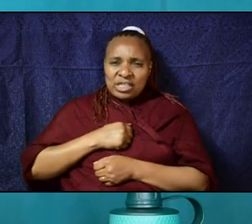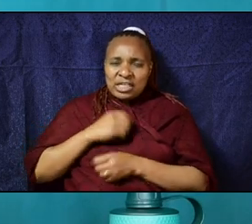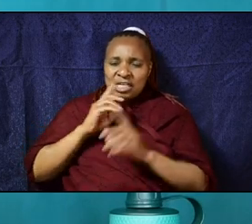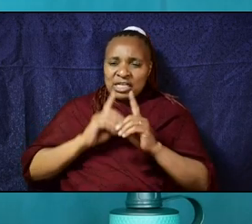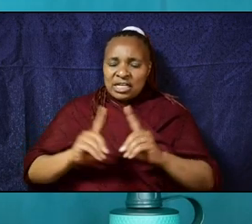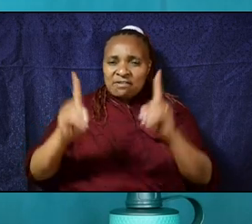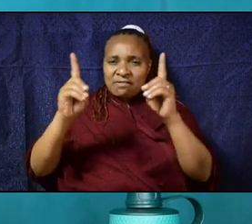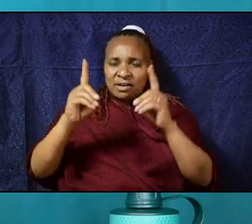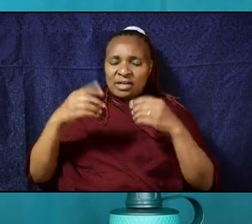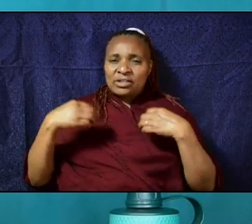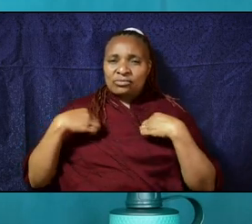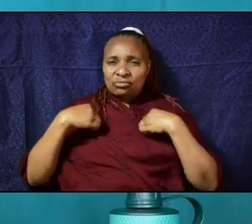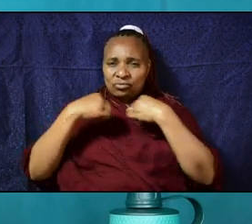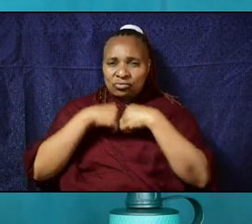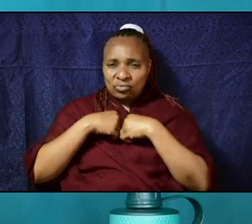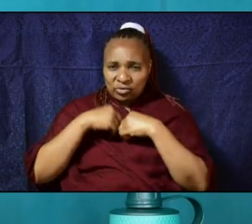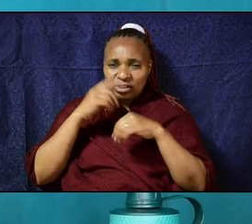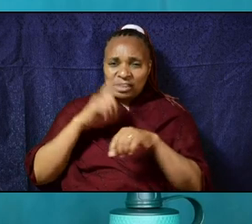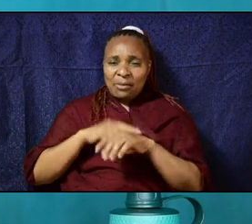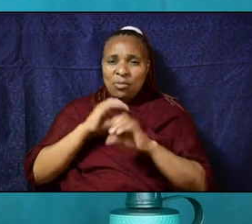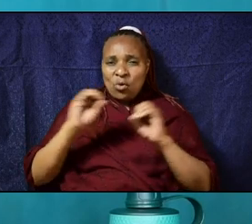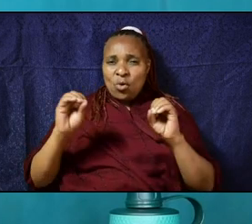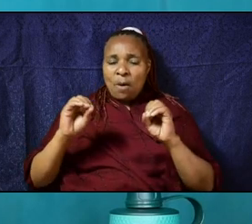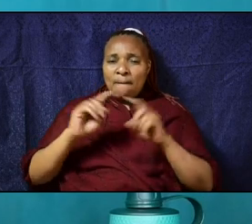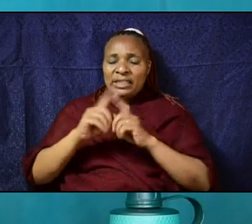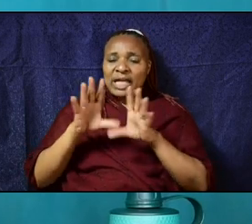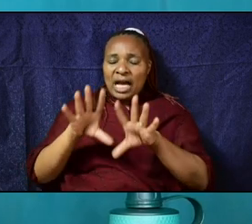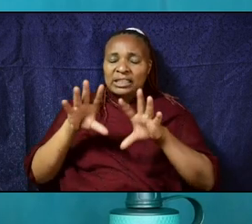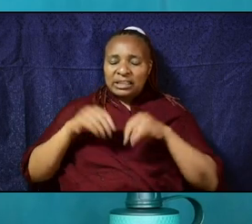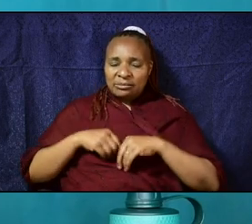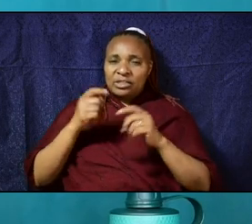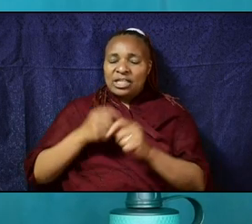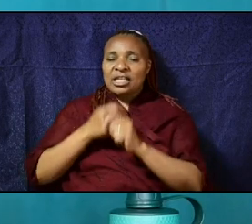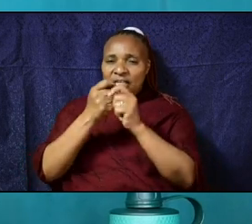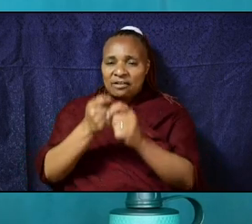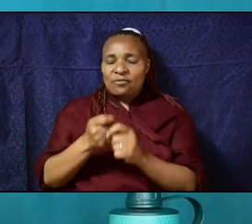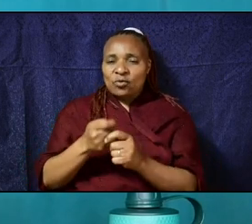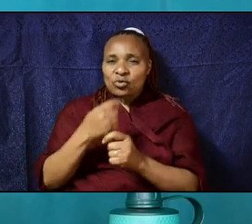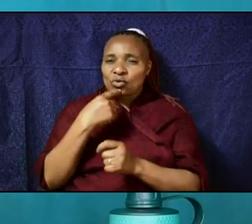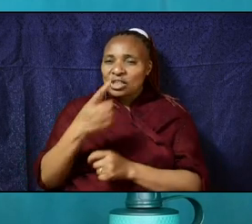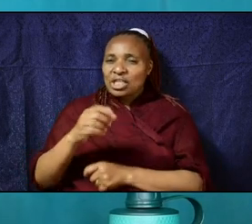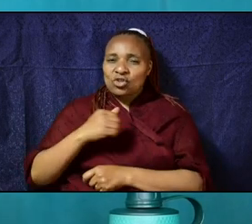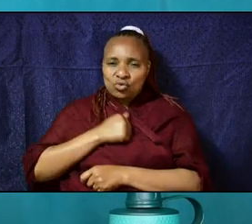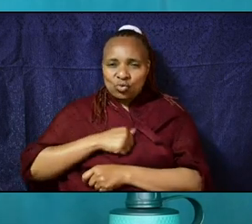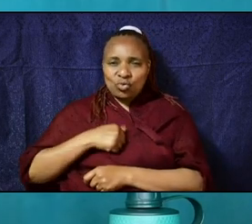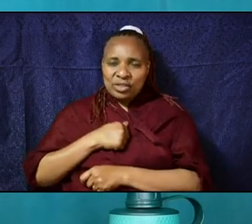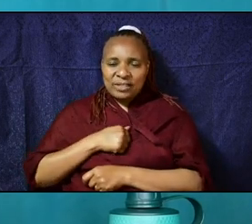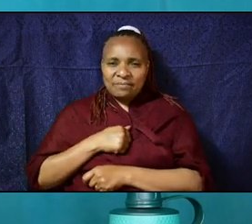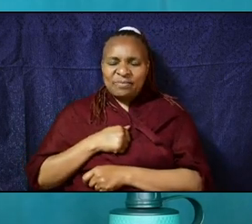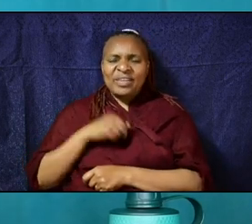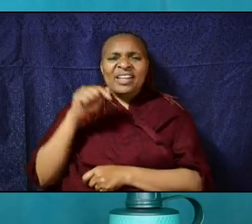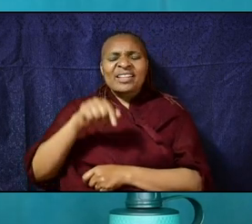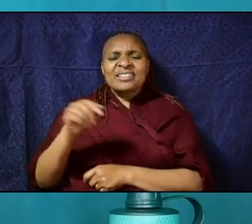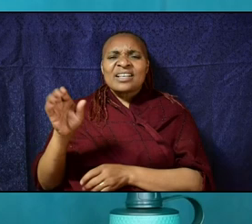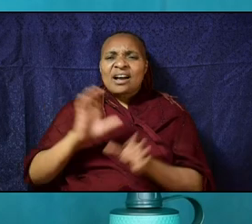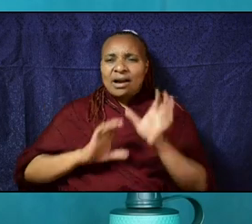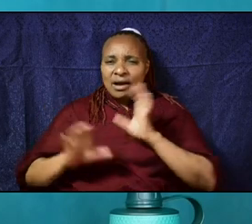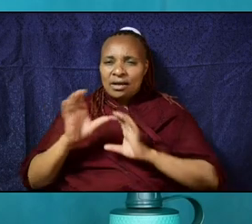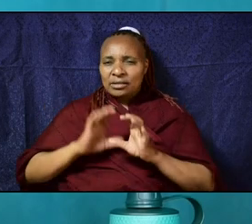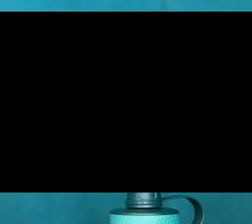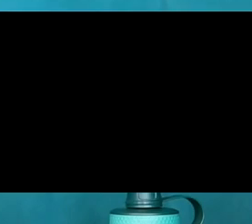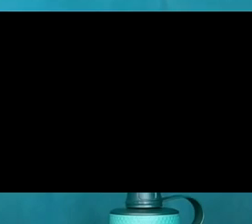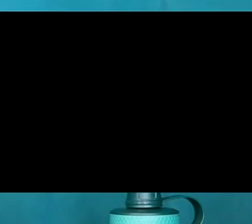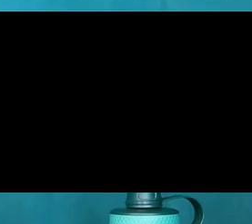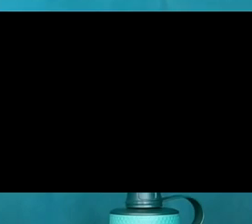deliver your suits in time. Please accept these gifts as an apology. Now, this is a character that the Lord